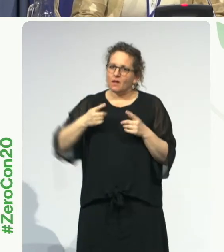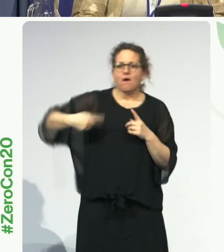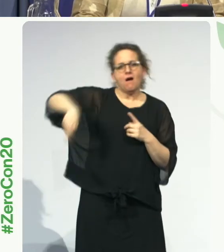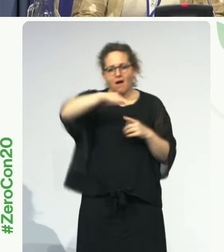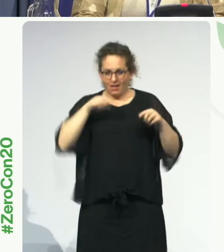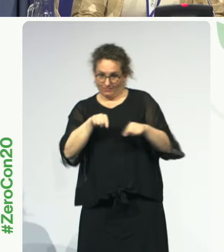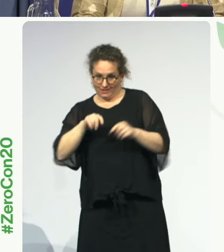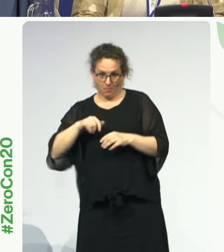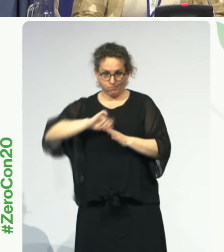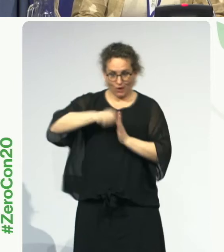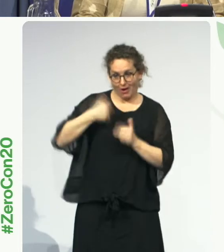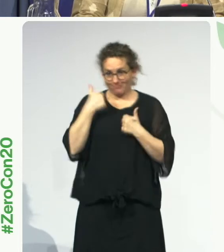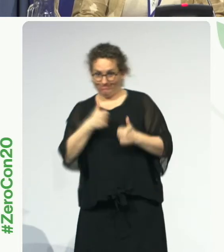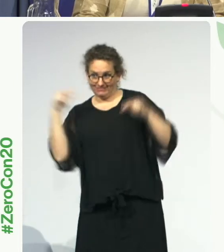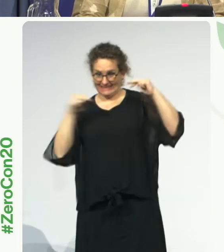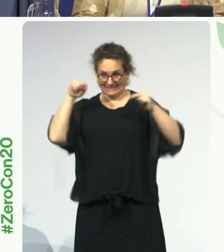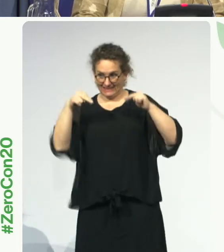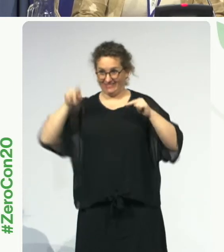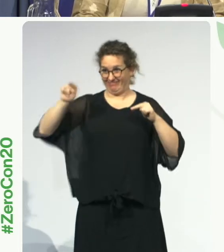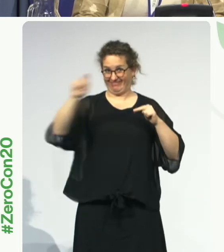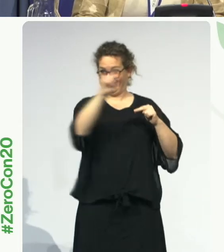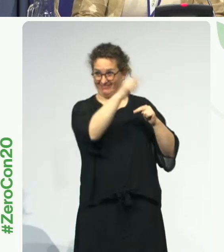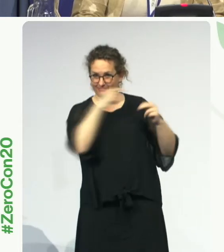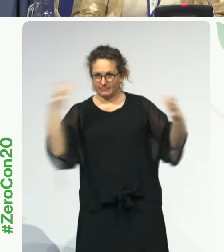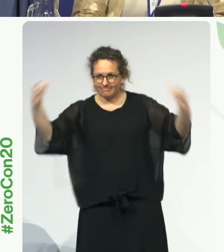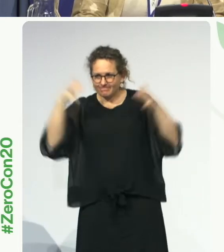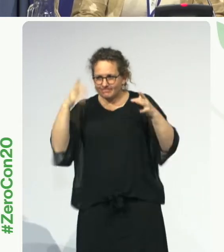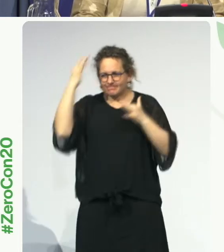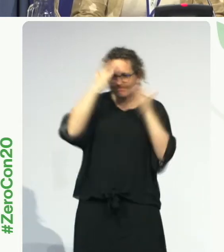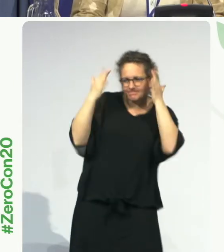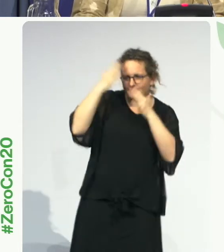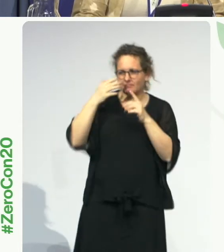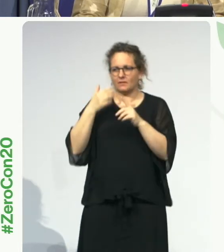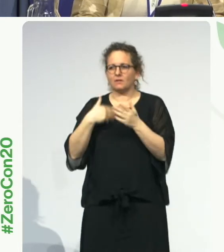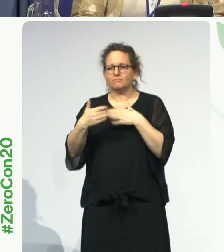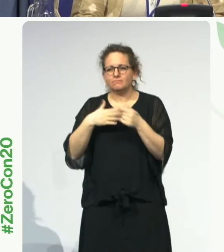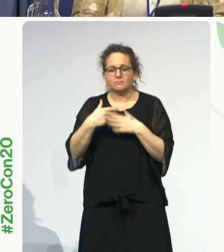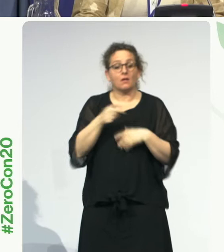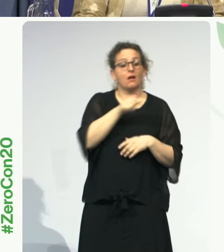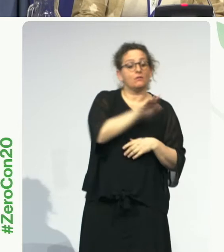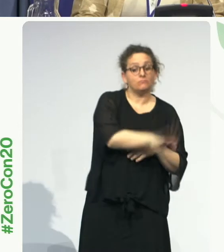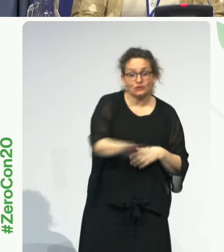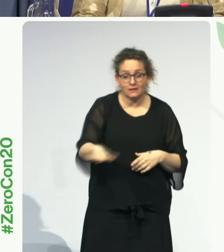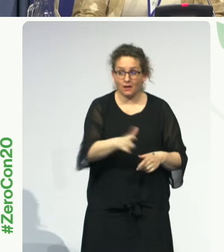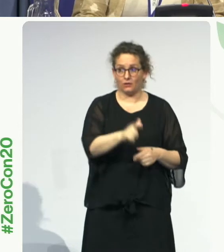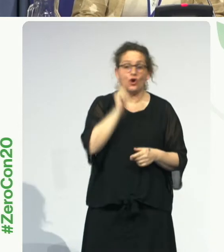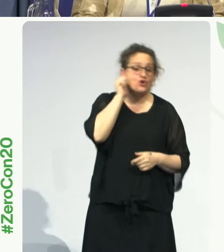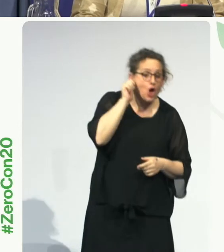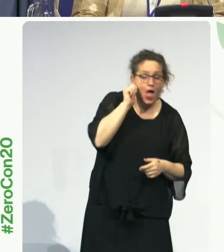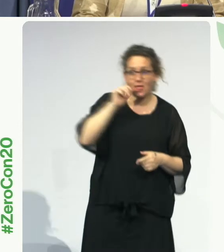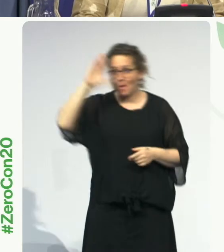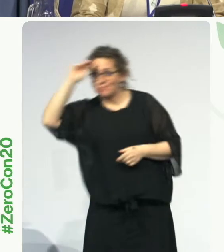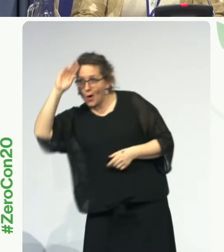that the voice, choice, autonomy of girls and boys with disabilities is included in policy and